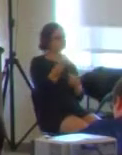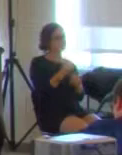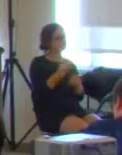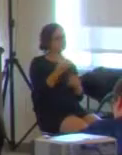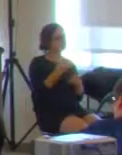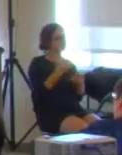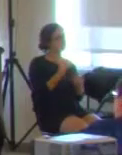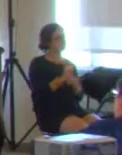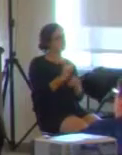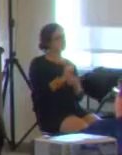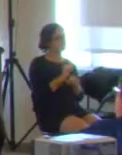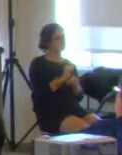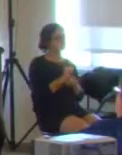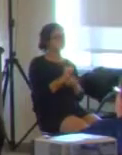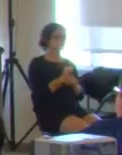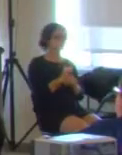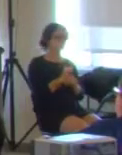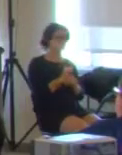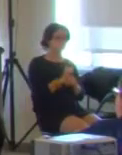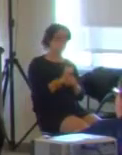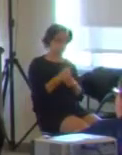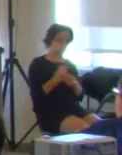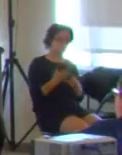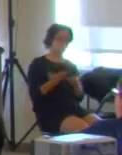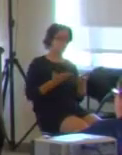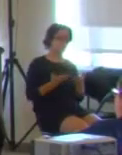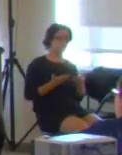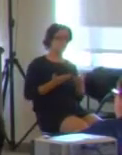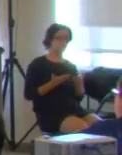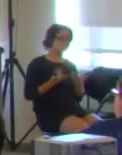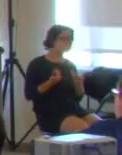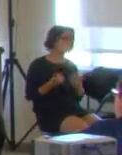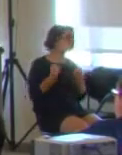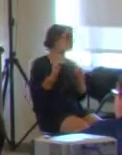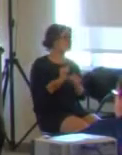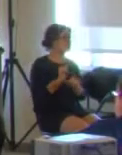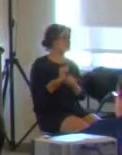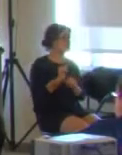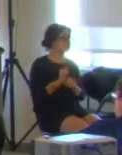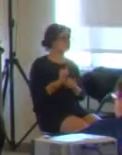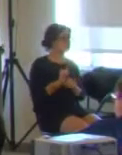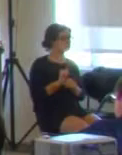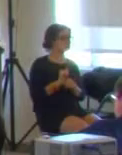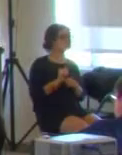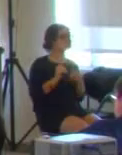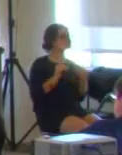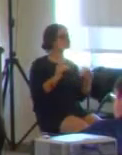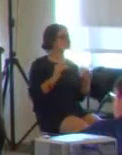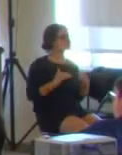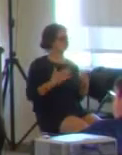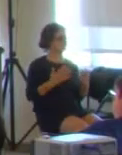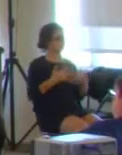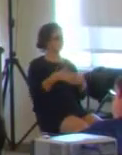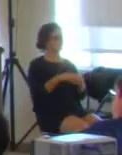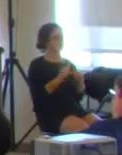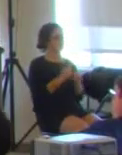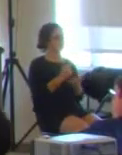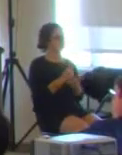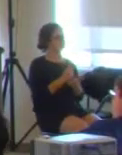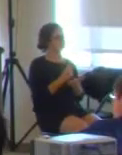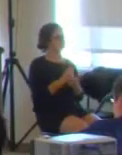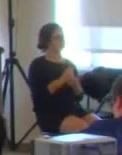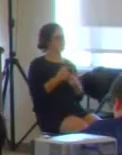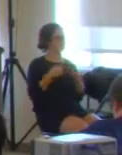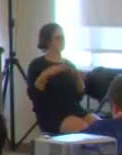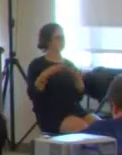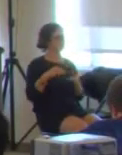wants to work gets services to help them try to work. It's integrated with treatment, and I'll talk a little bit